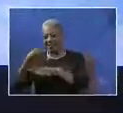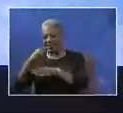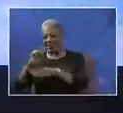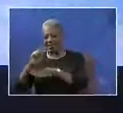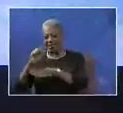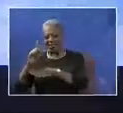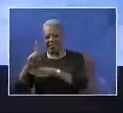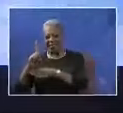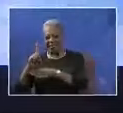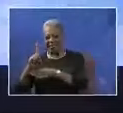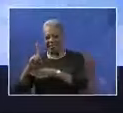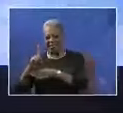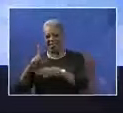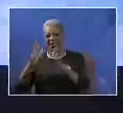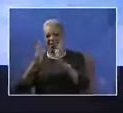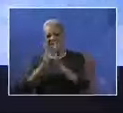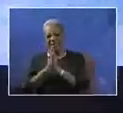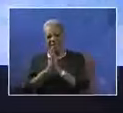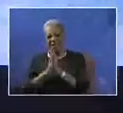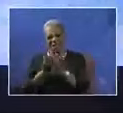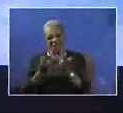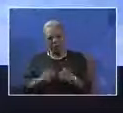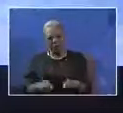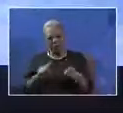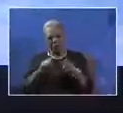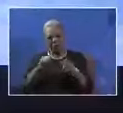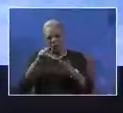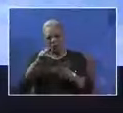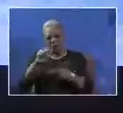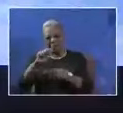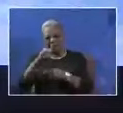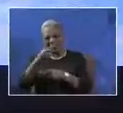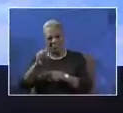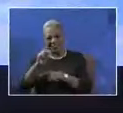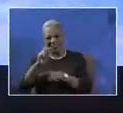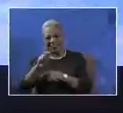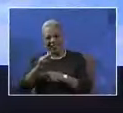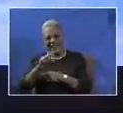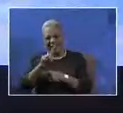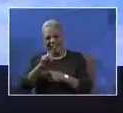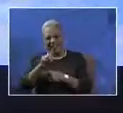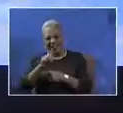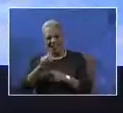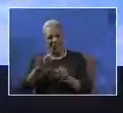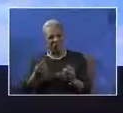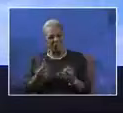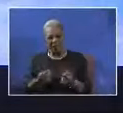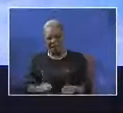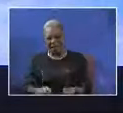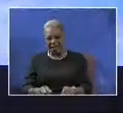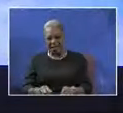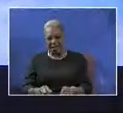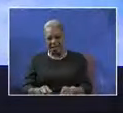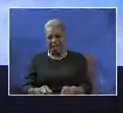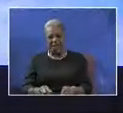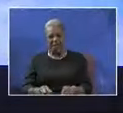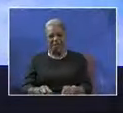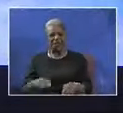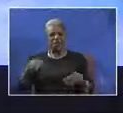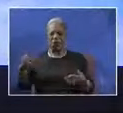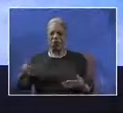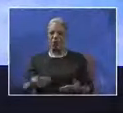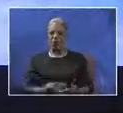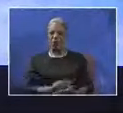what happened to Nathan? Well, Nathan's in retirement. Gad's the new brother. He's the new brother. He's the